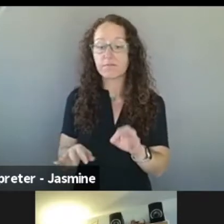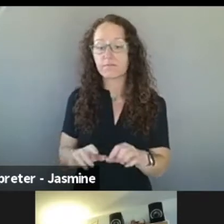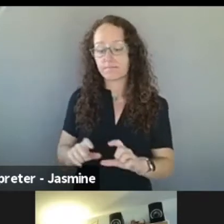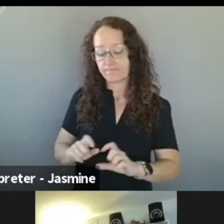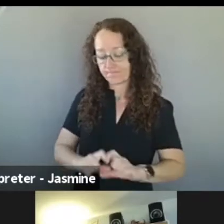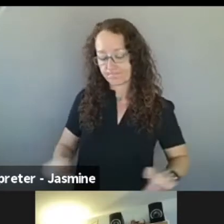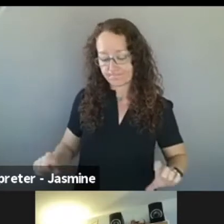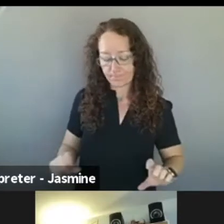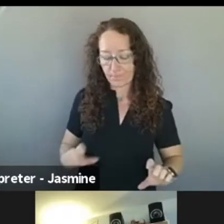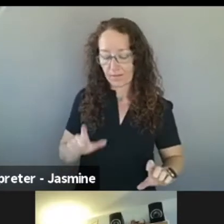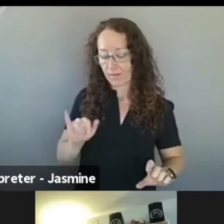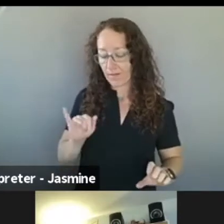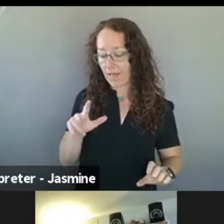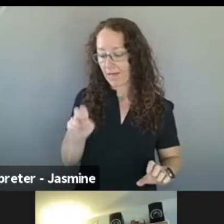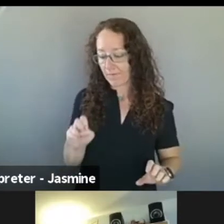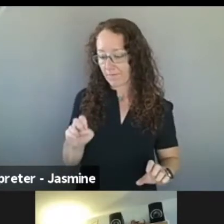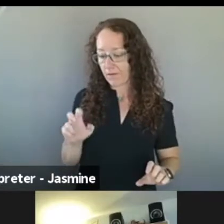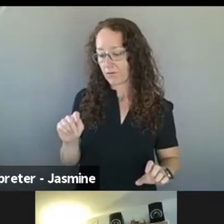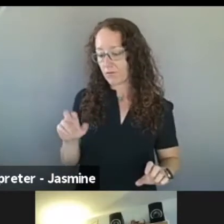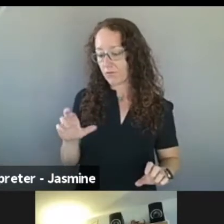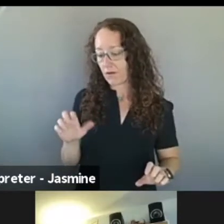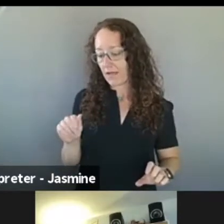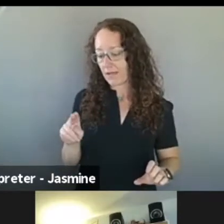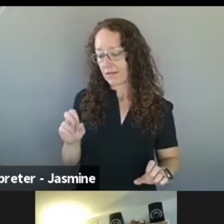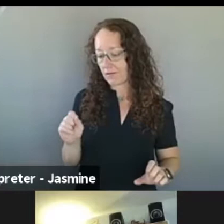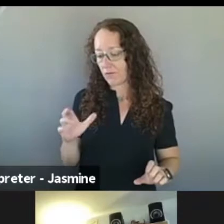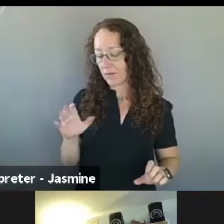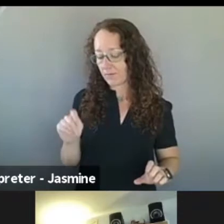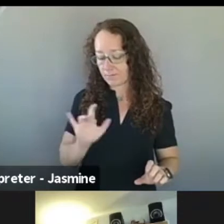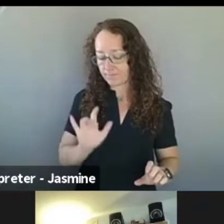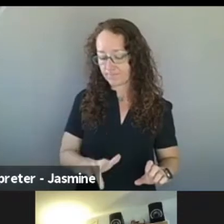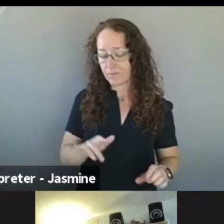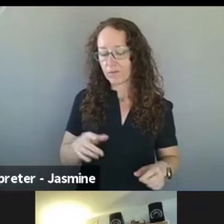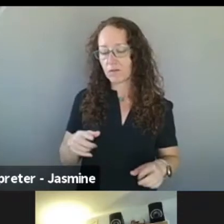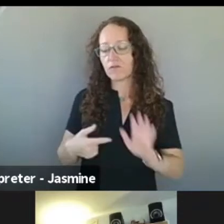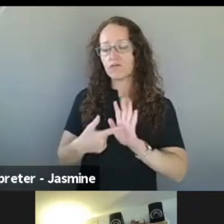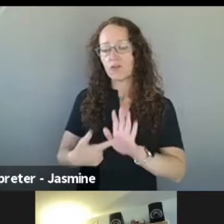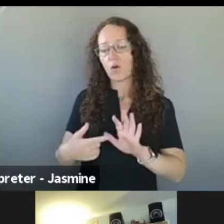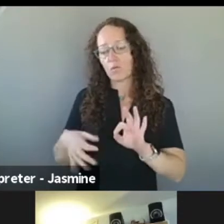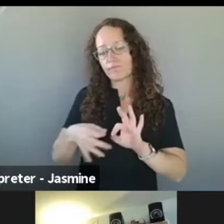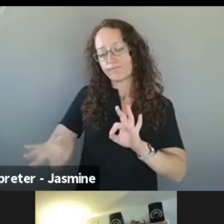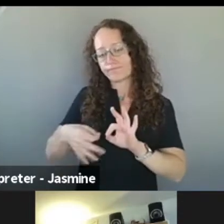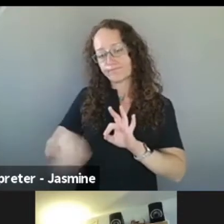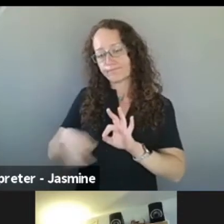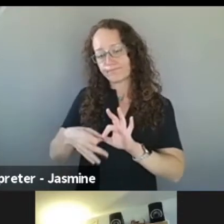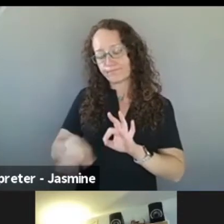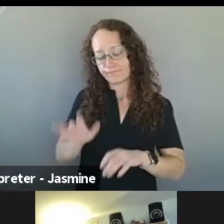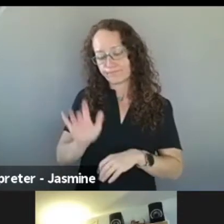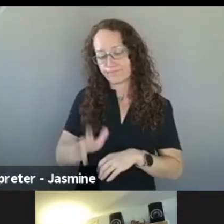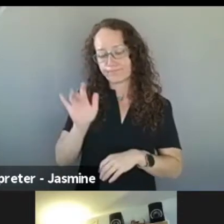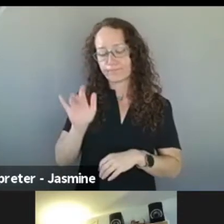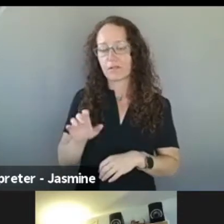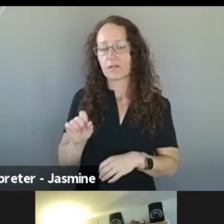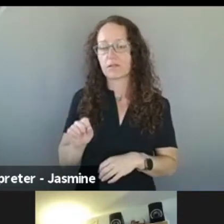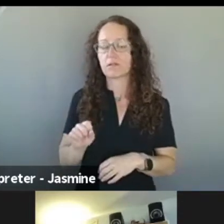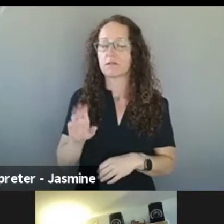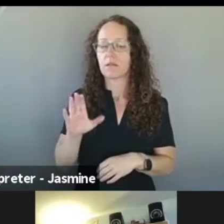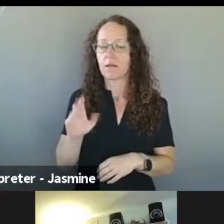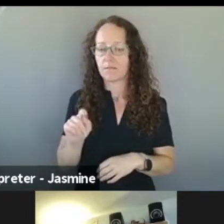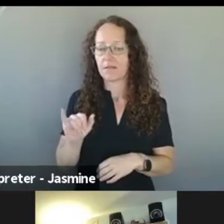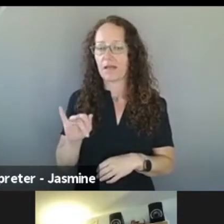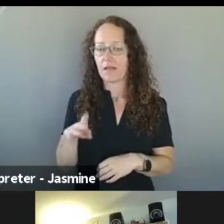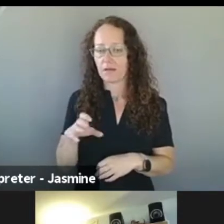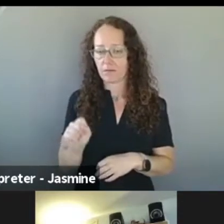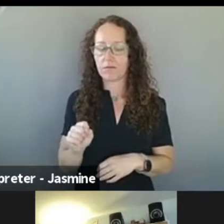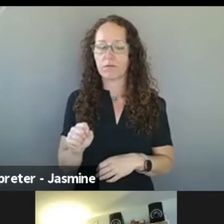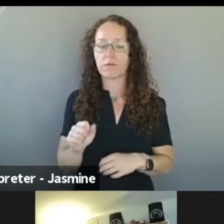on your toolbar and select Show Subtitles. This session is being recorded and will be made available on the Roundtable's website,